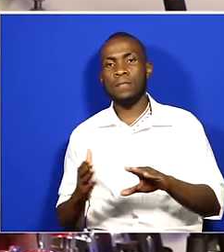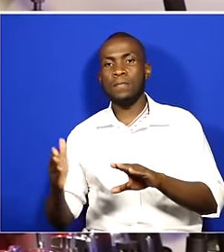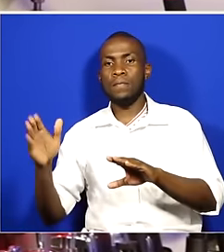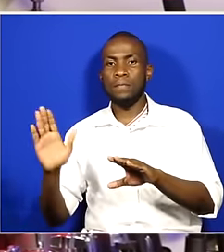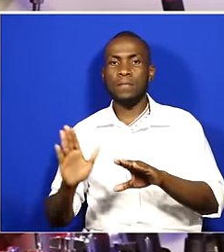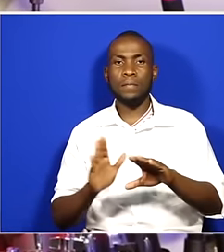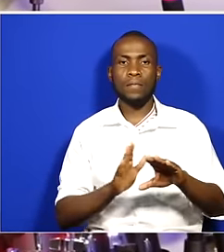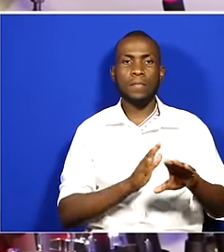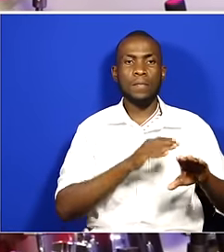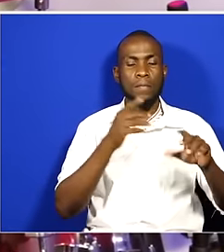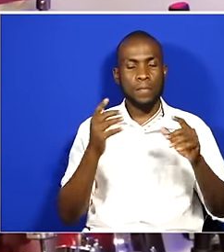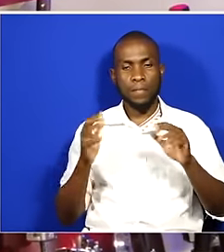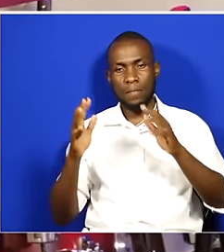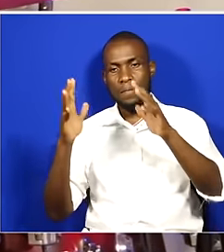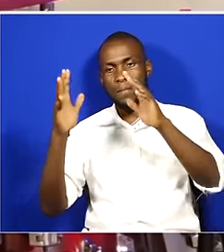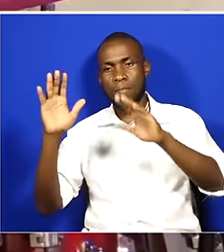Pick up my coffee. Hey.